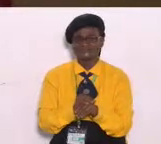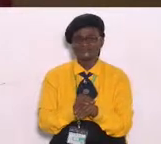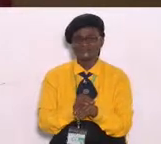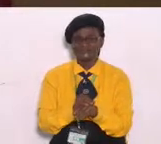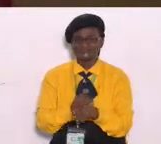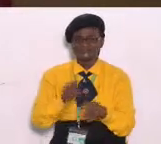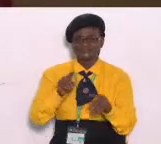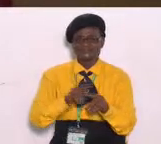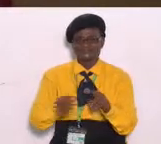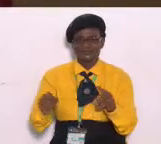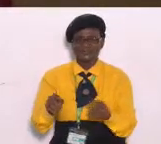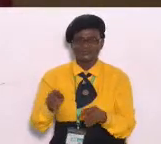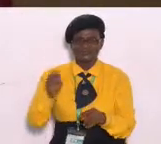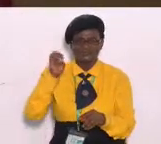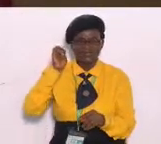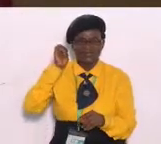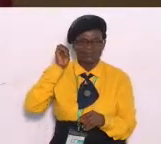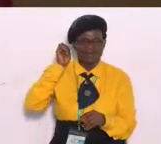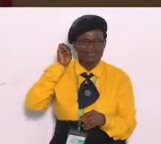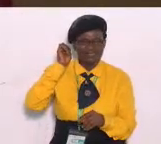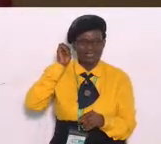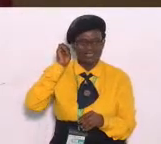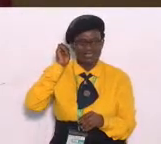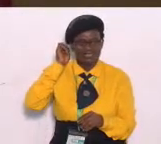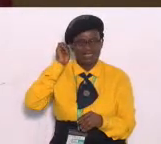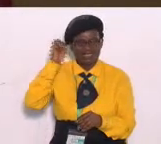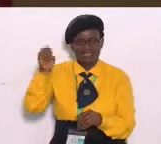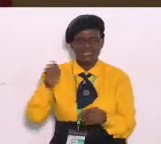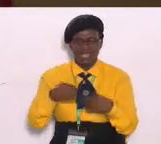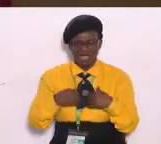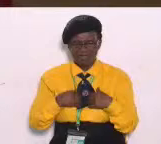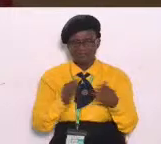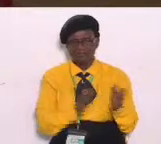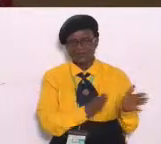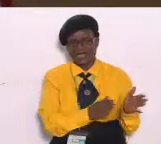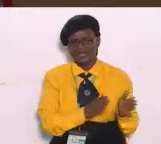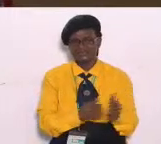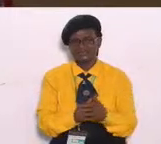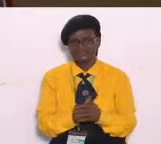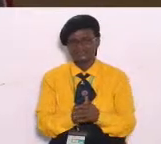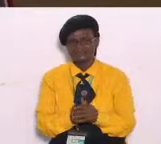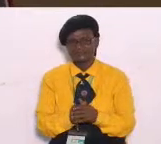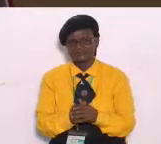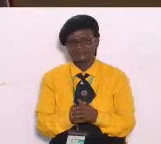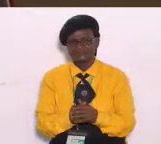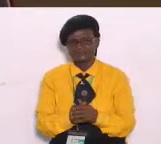But then he has other plans, strategies.